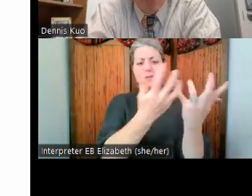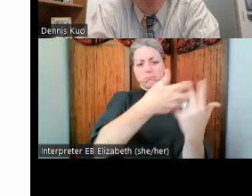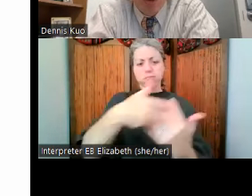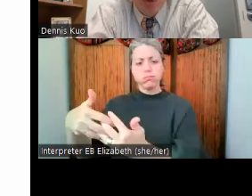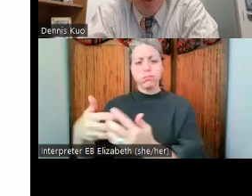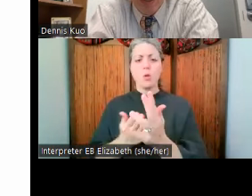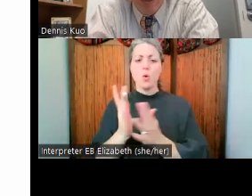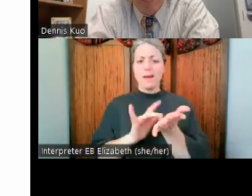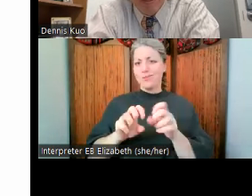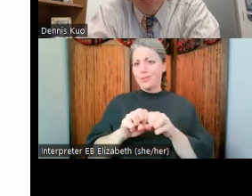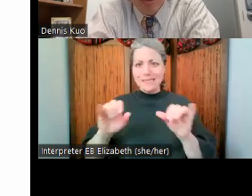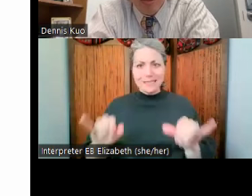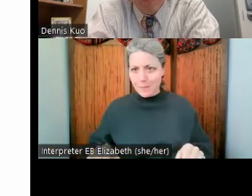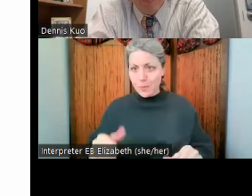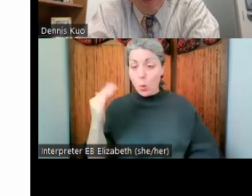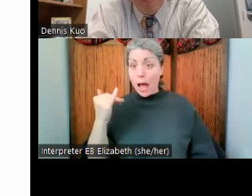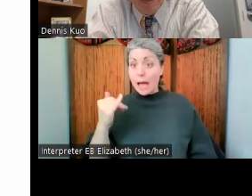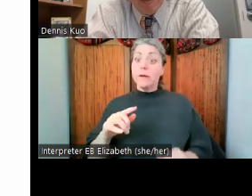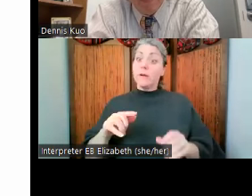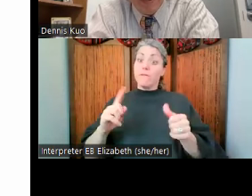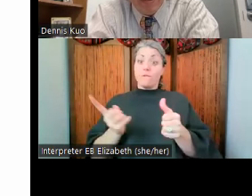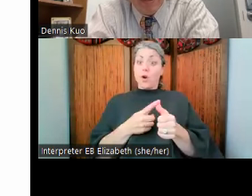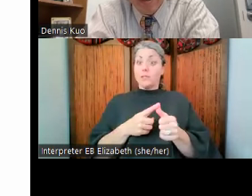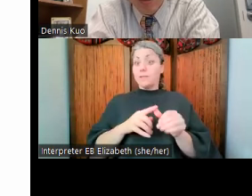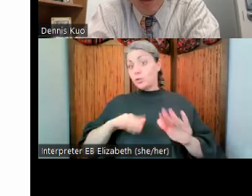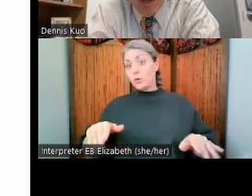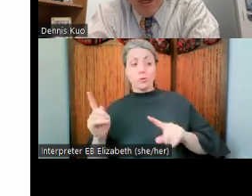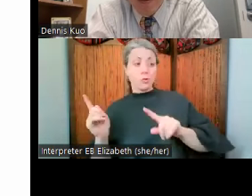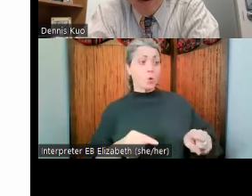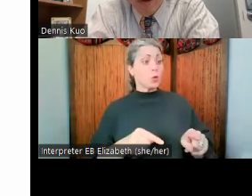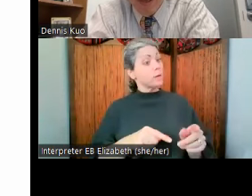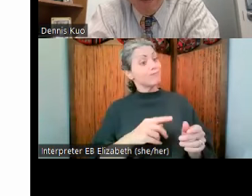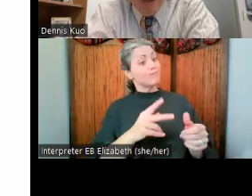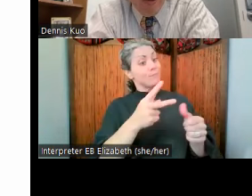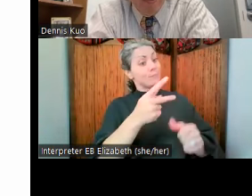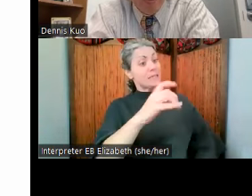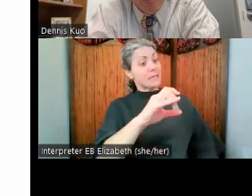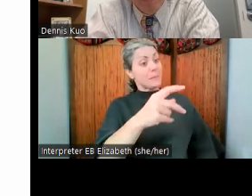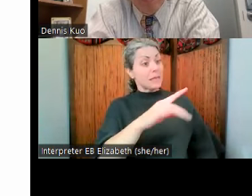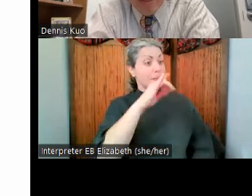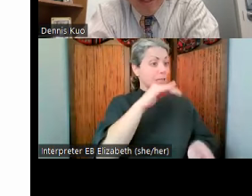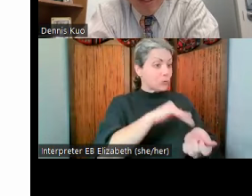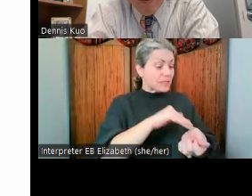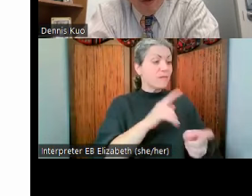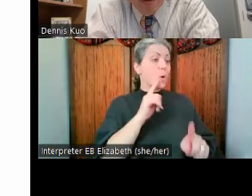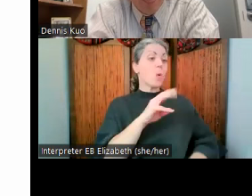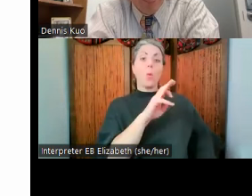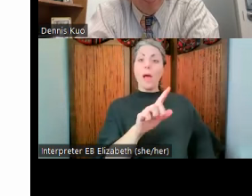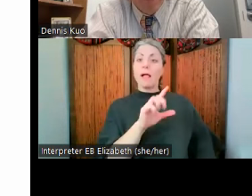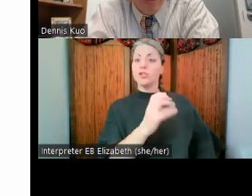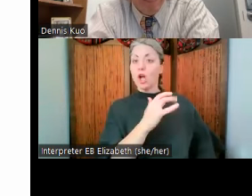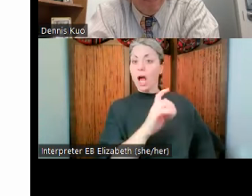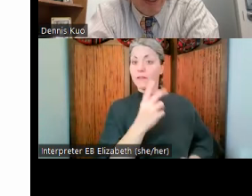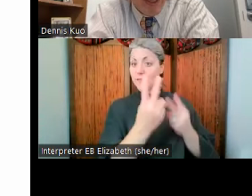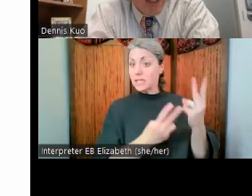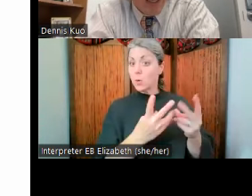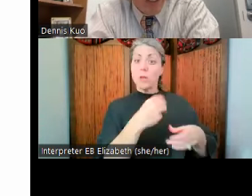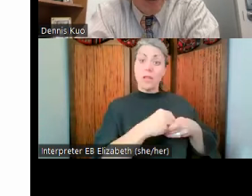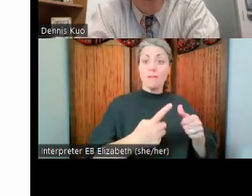come to the pediatrician or family medicine doctor for frequent well-child visits in the first 2 years of